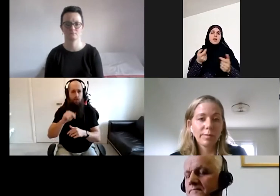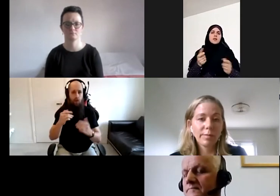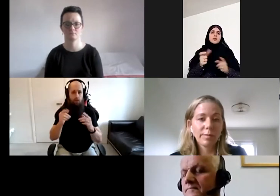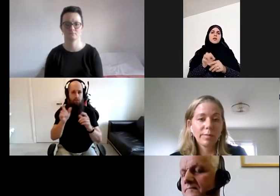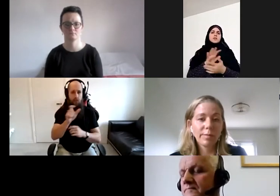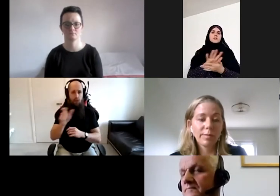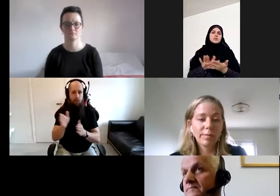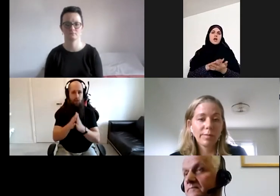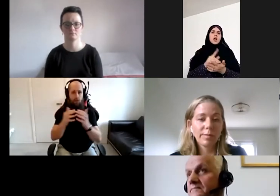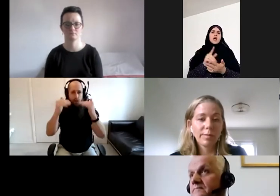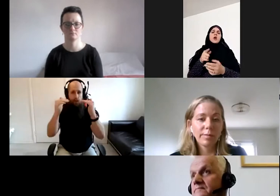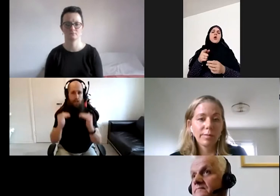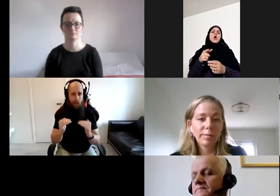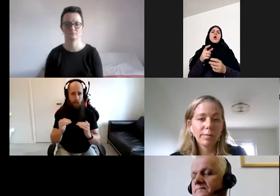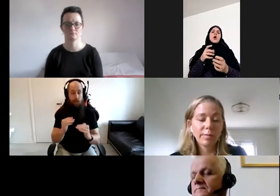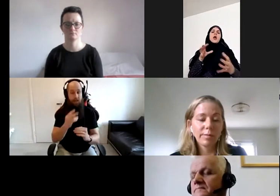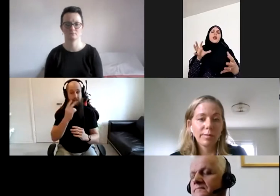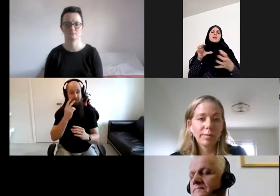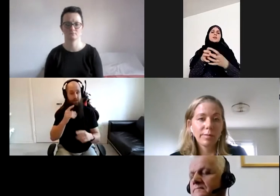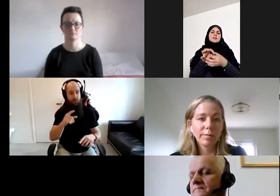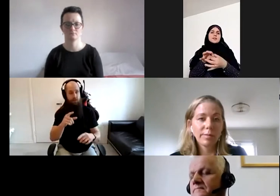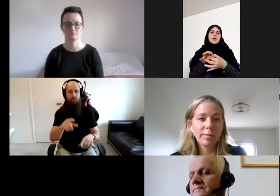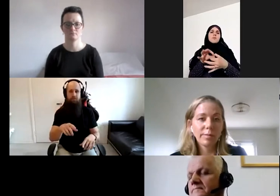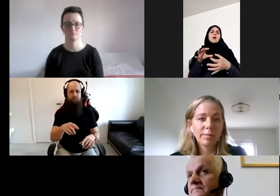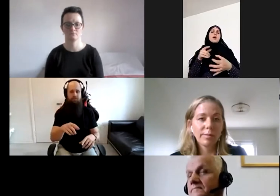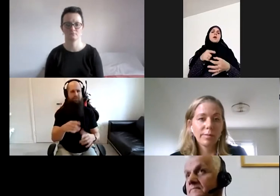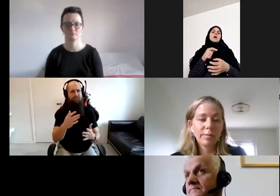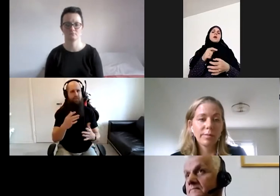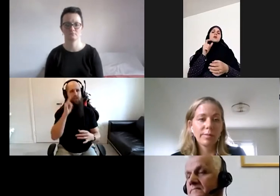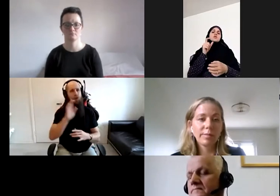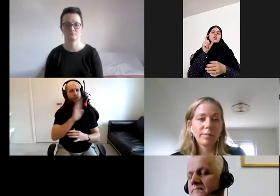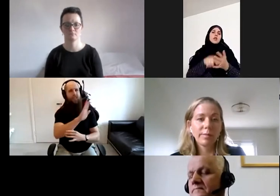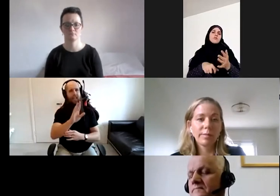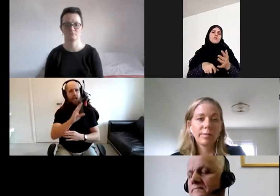see their views on this very important topic in our country.